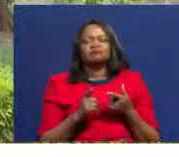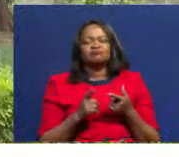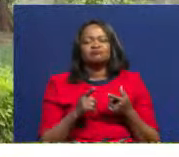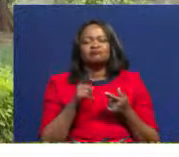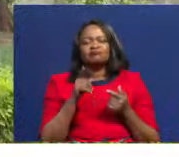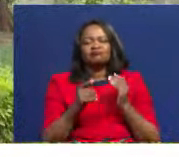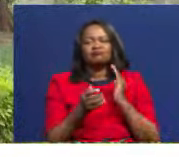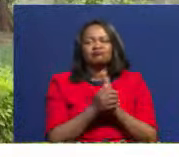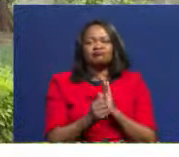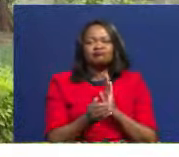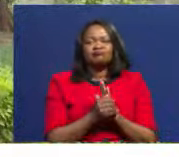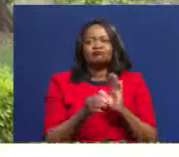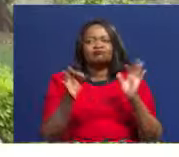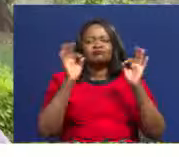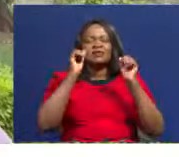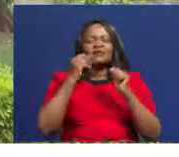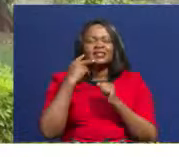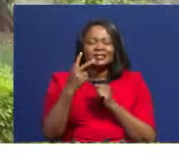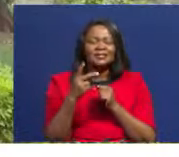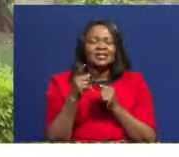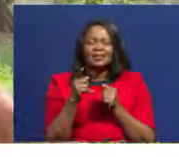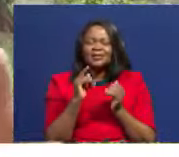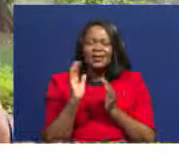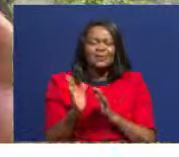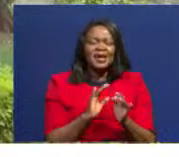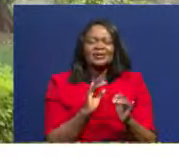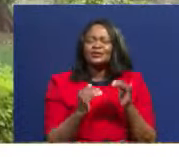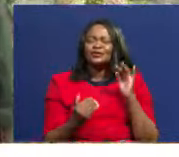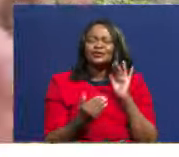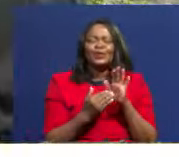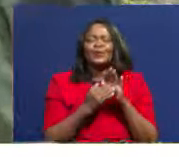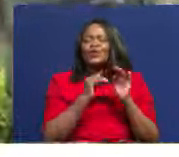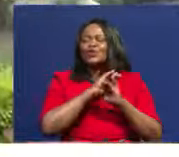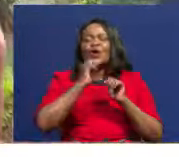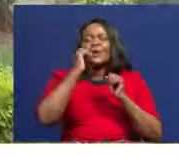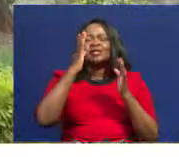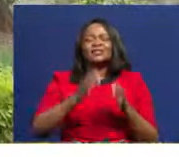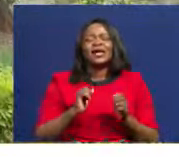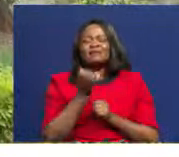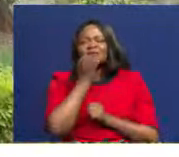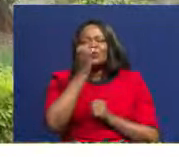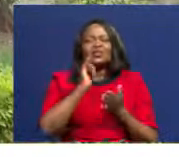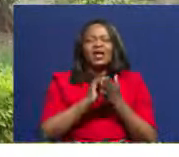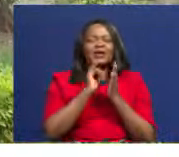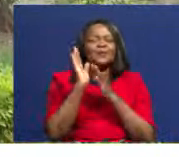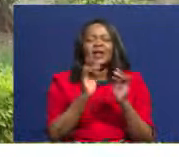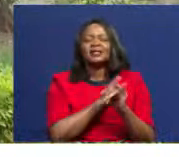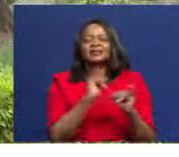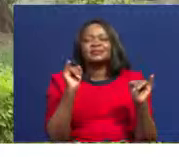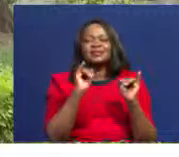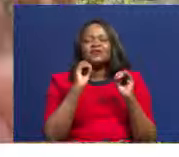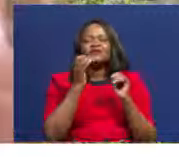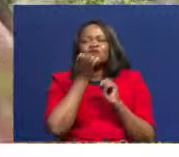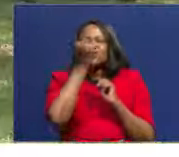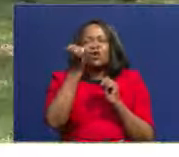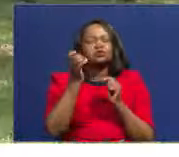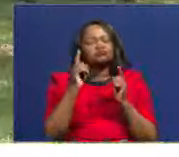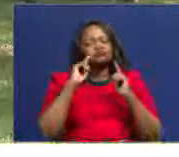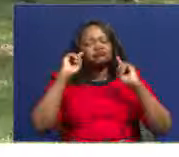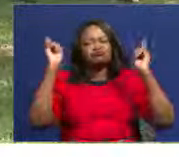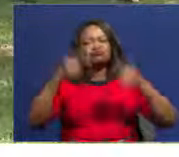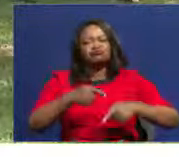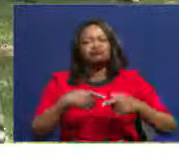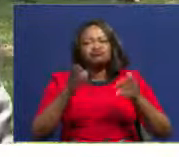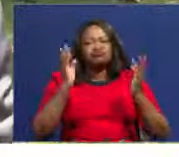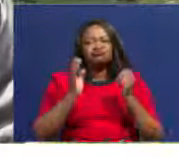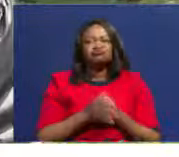skill. That kind of mobilization, there is no politician who can ignore that mobilization. So if you ignore at your own peril. These